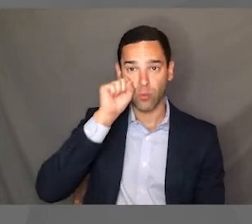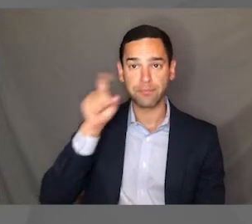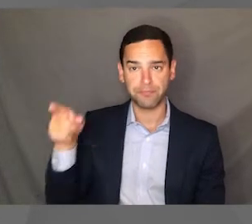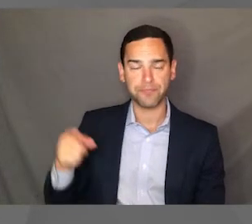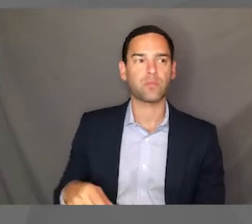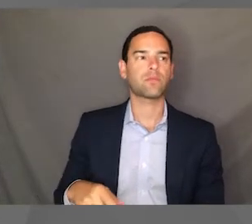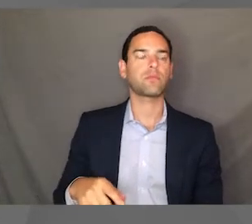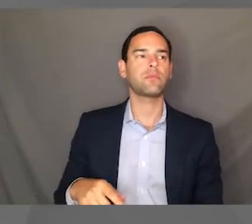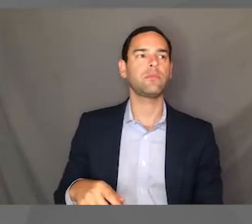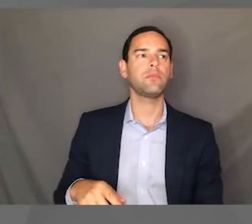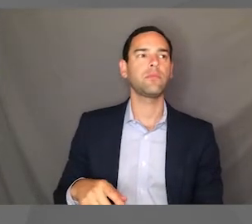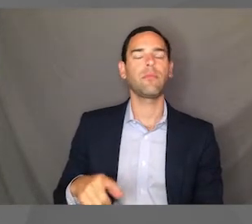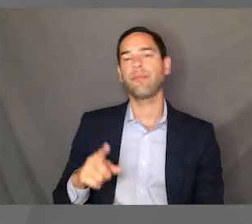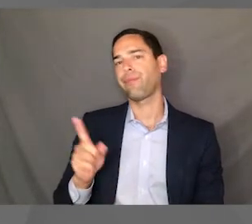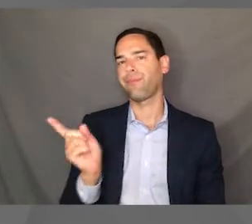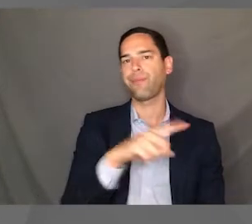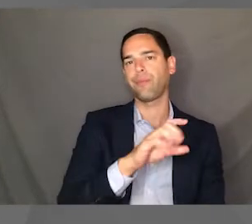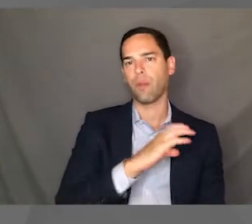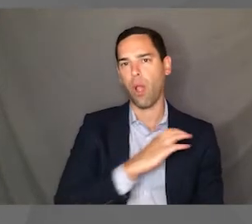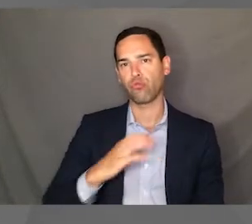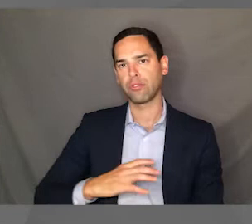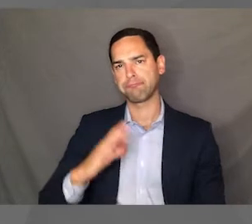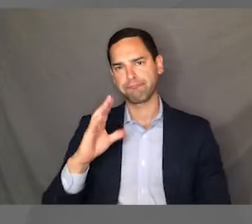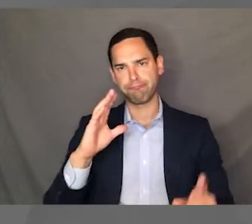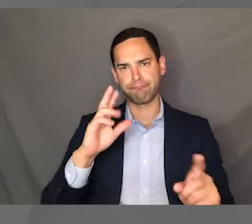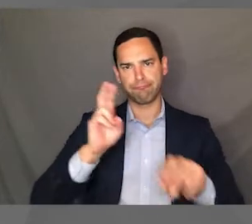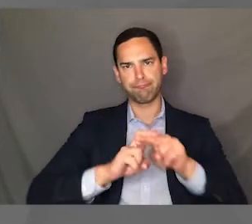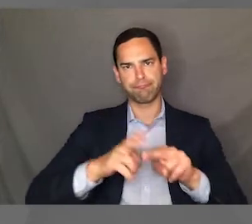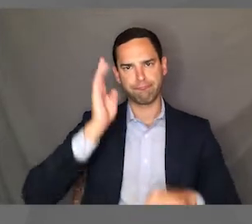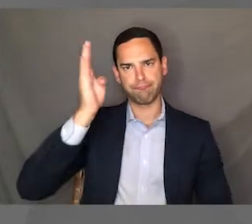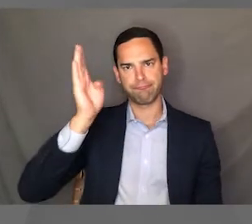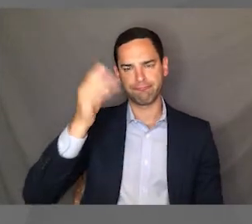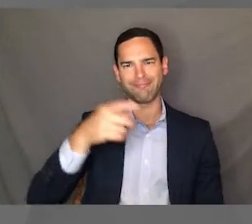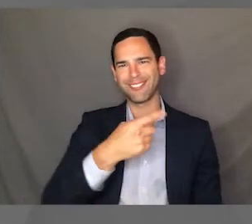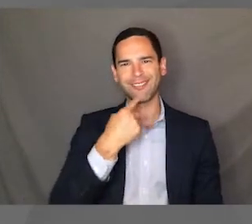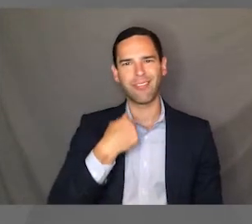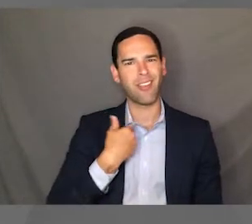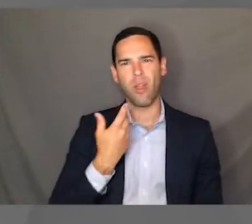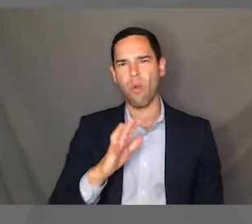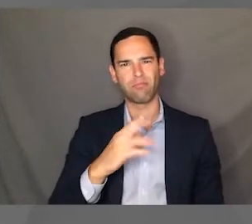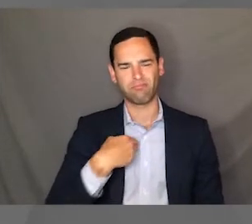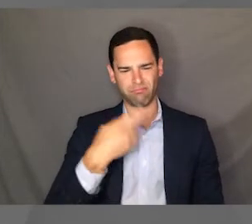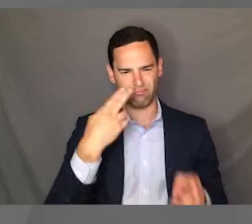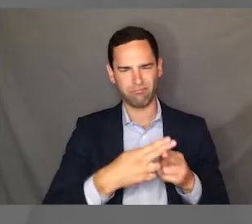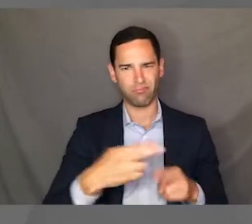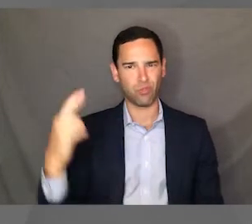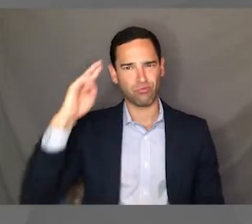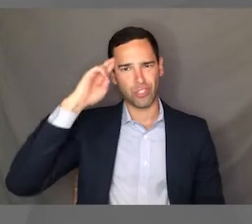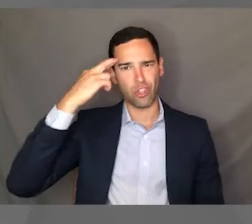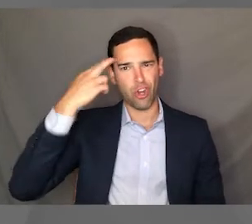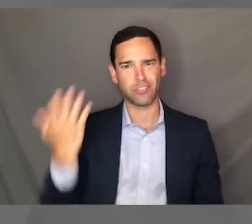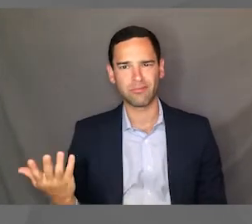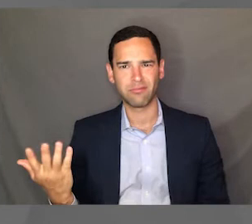lobbied that she didn't want to be referred as retarded,